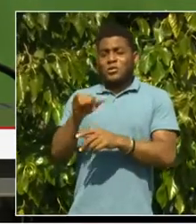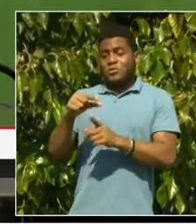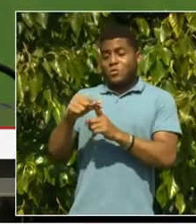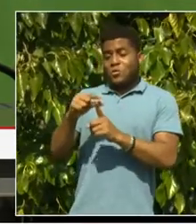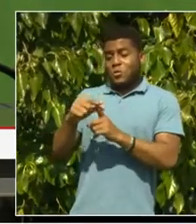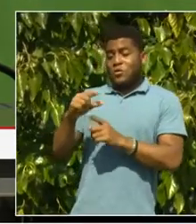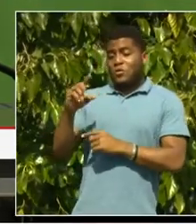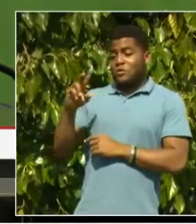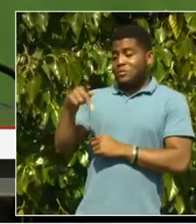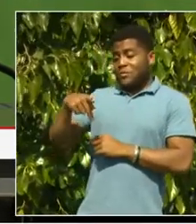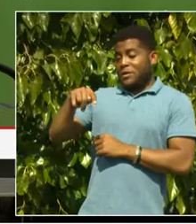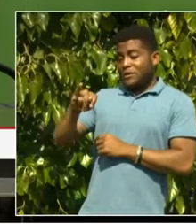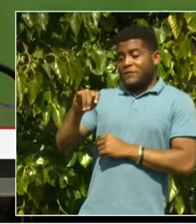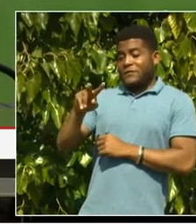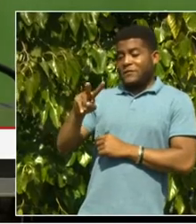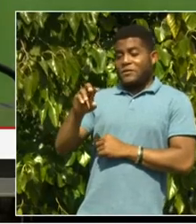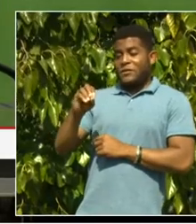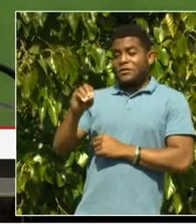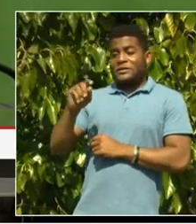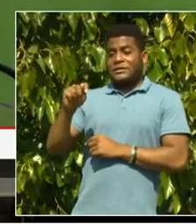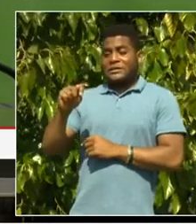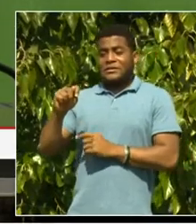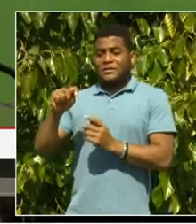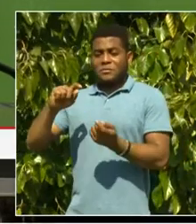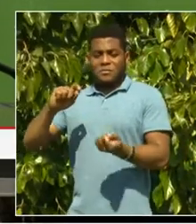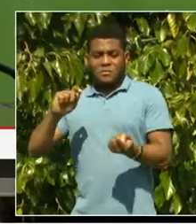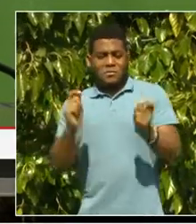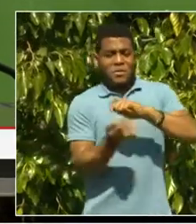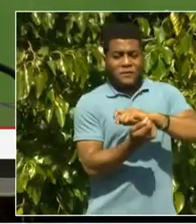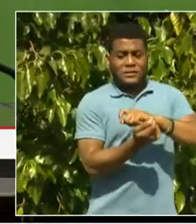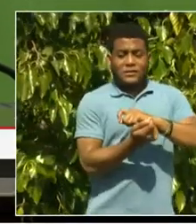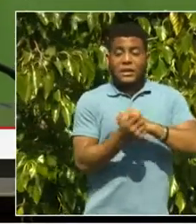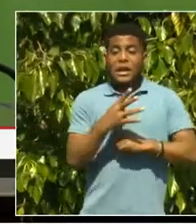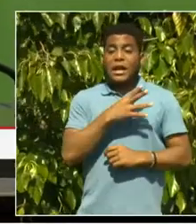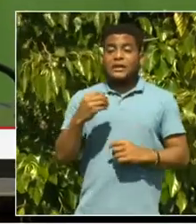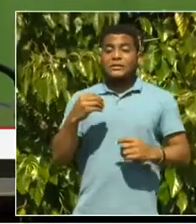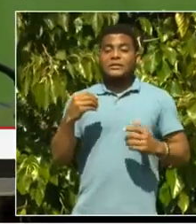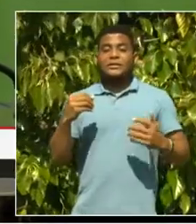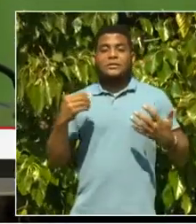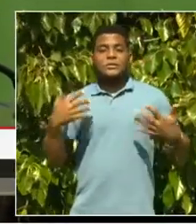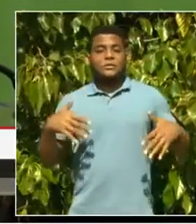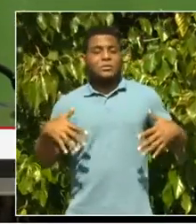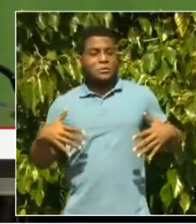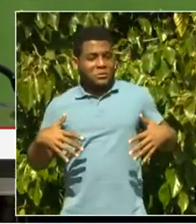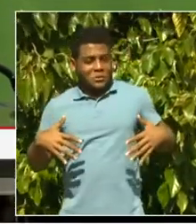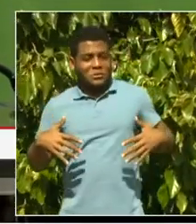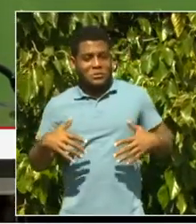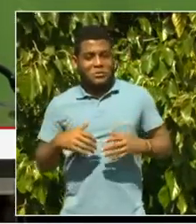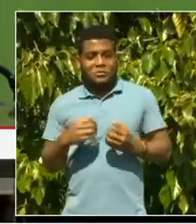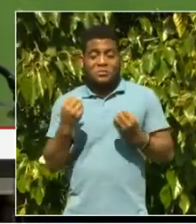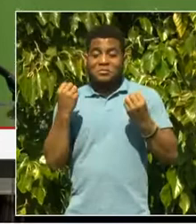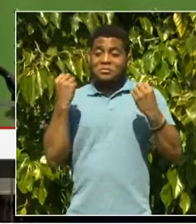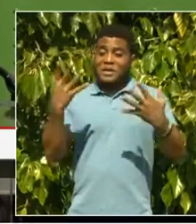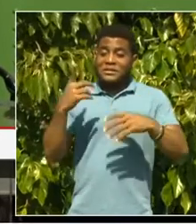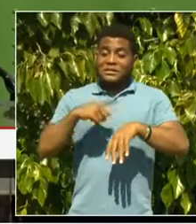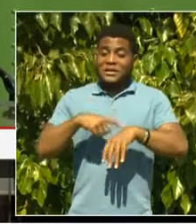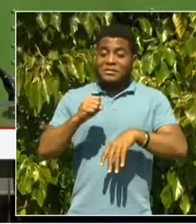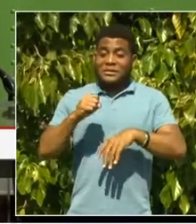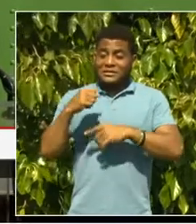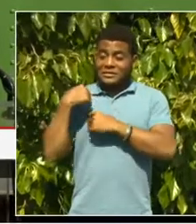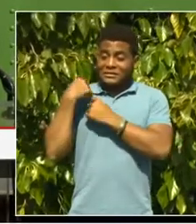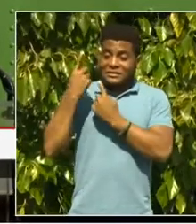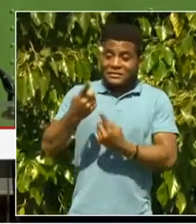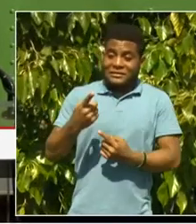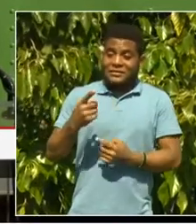times over the past 20 or so months. And WIC was just the same. You know, the mayor mentioned that we do so much more than the